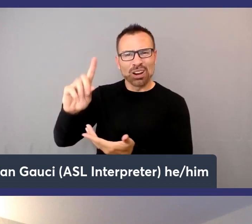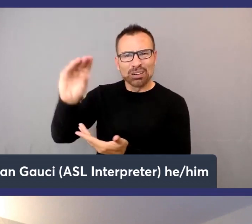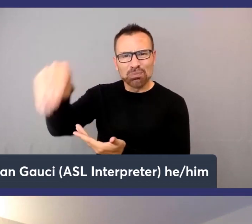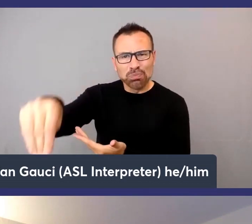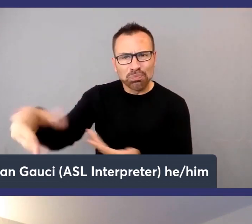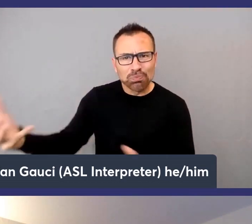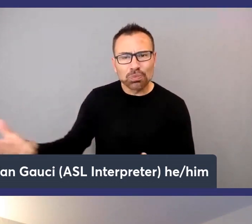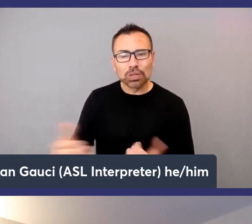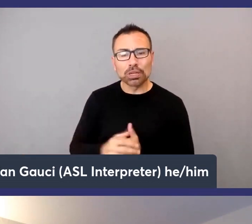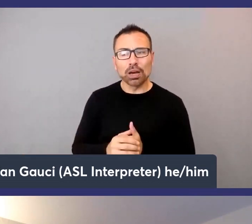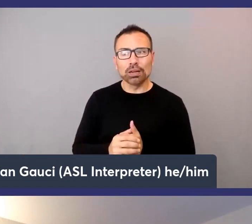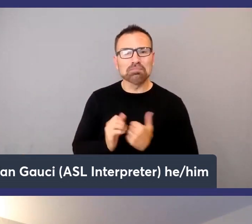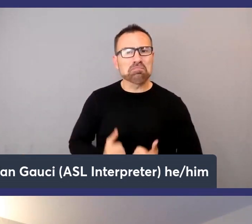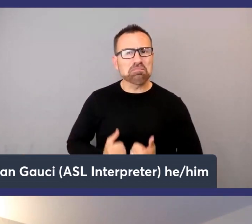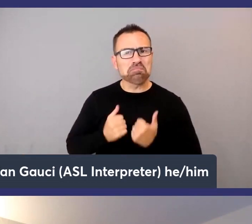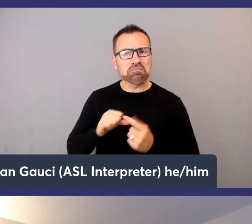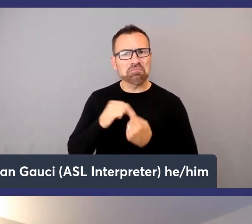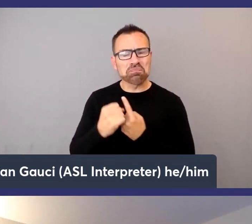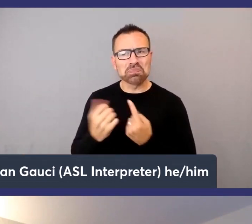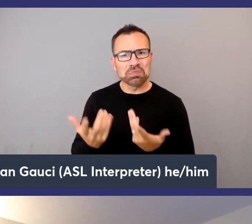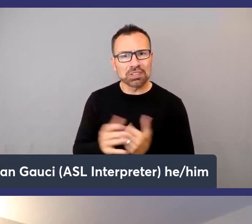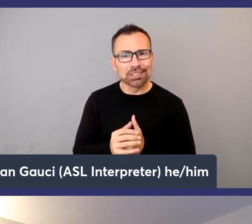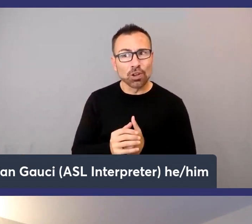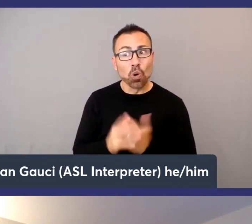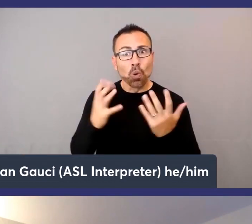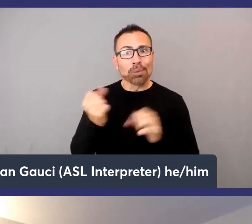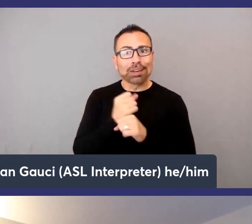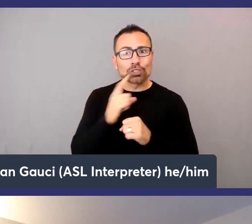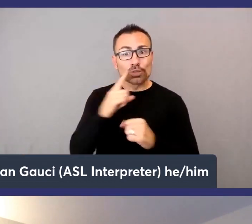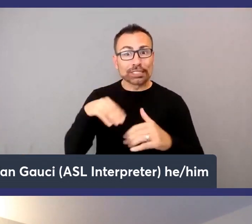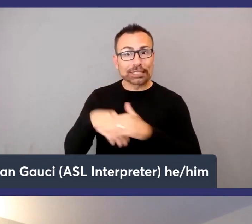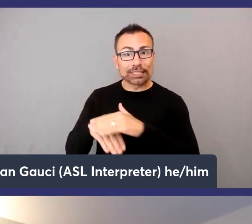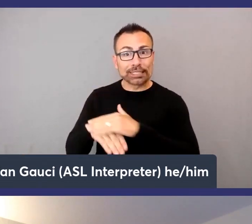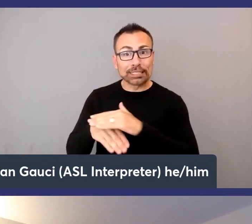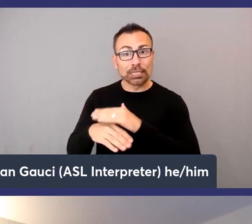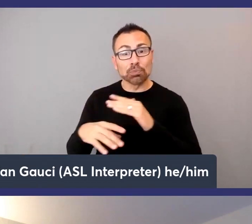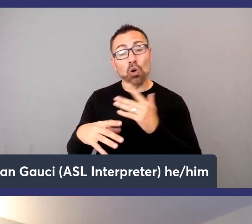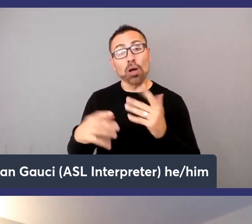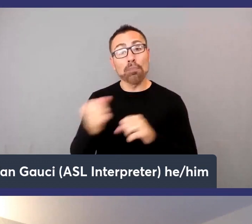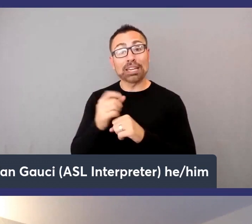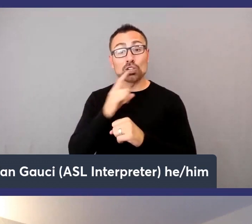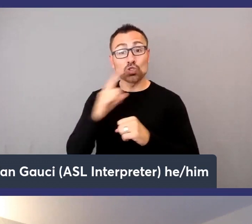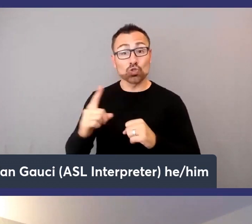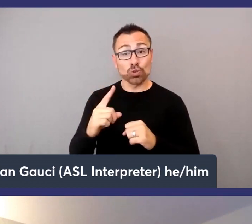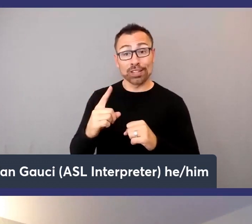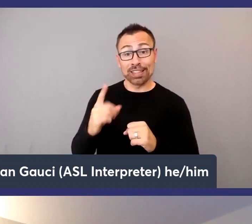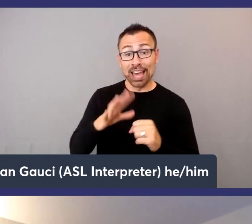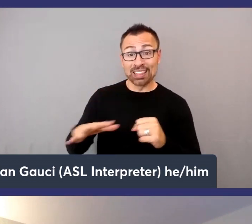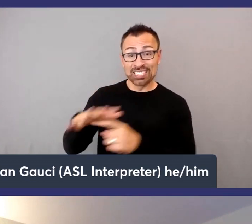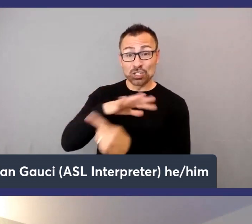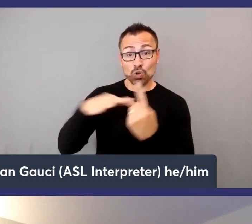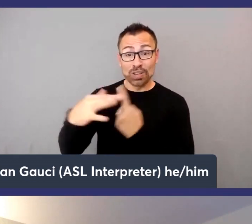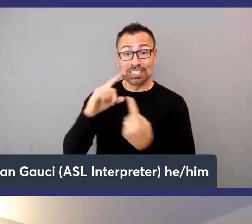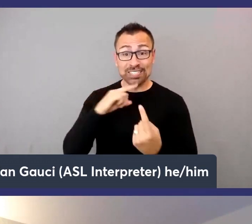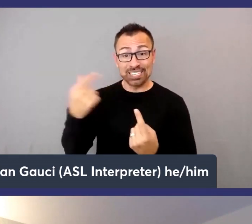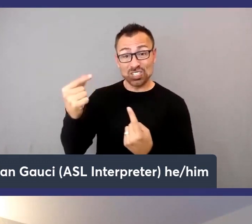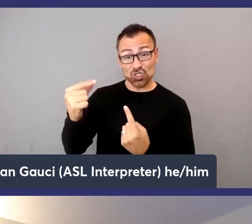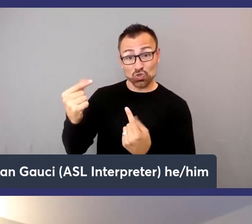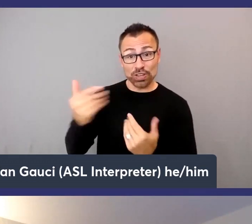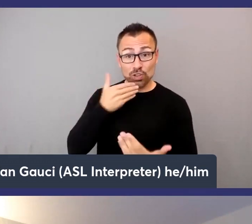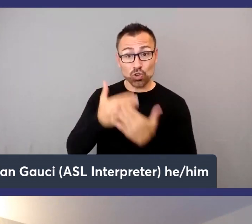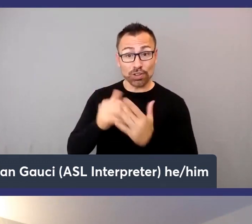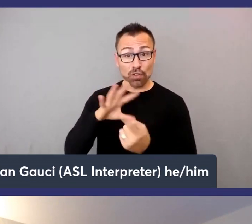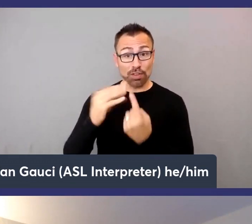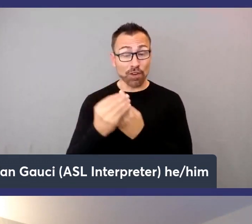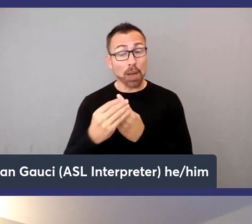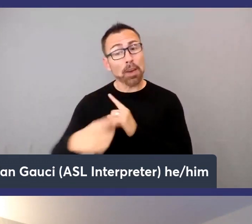it's accessible? We're building as much green space as we possibly can and reducing emissions in urban settings. So urban development is another really cool,